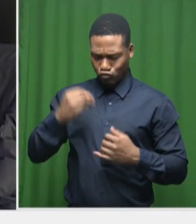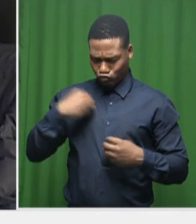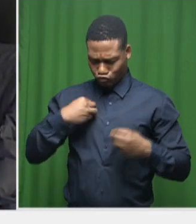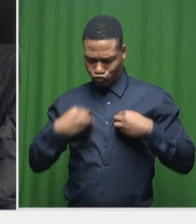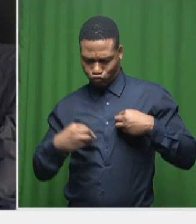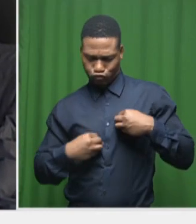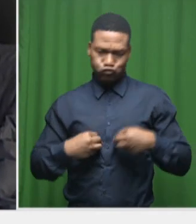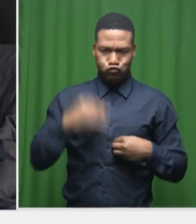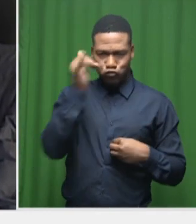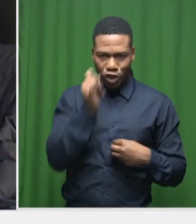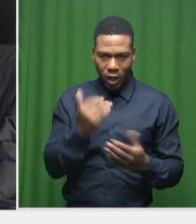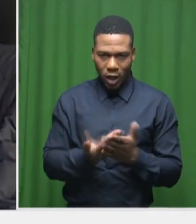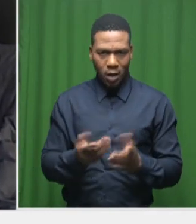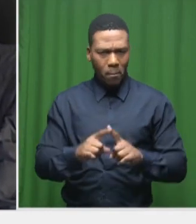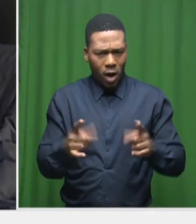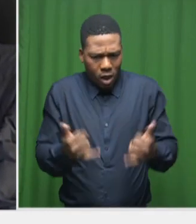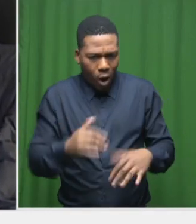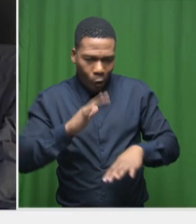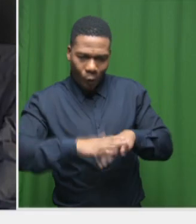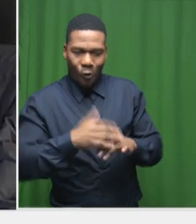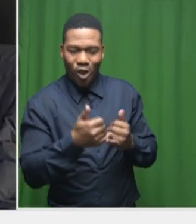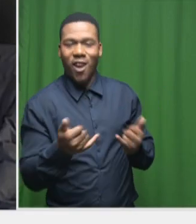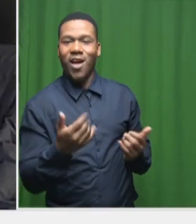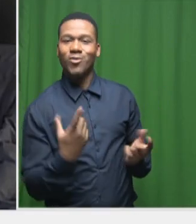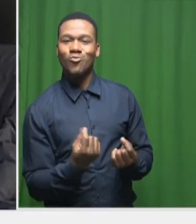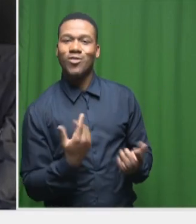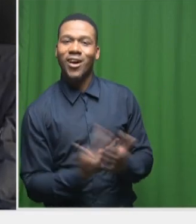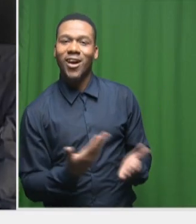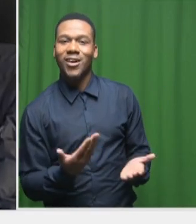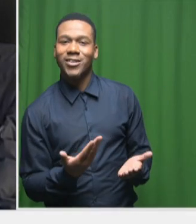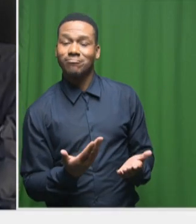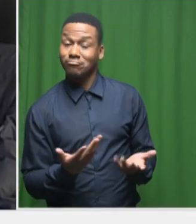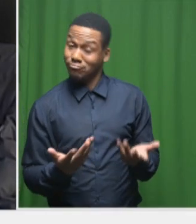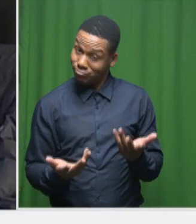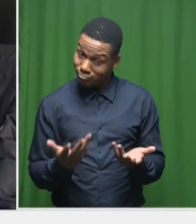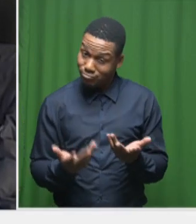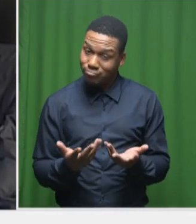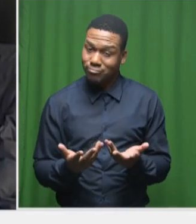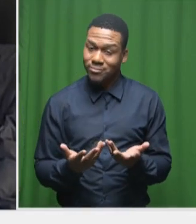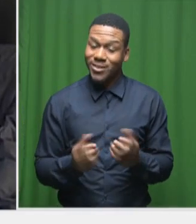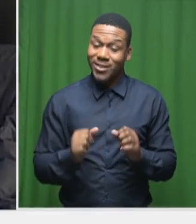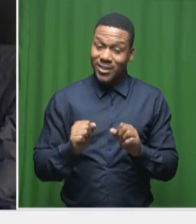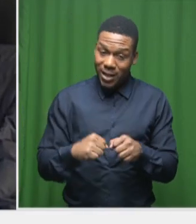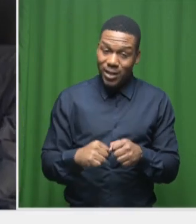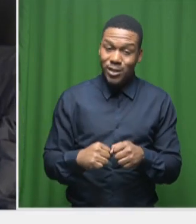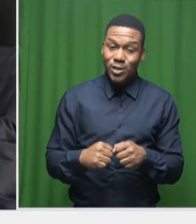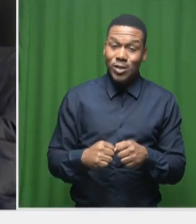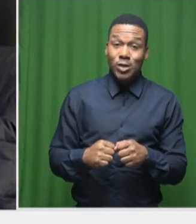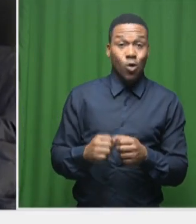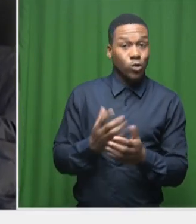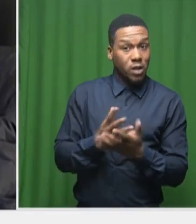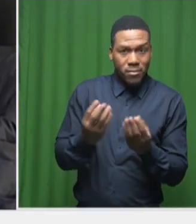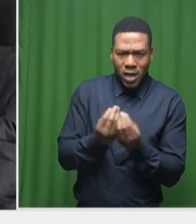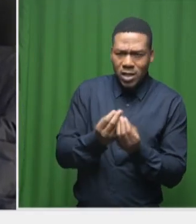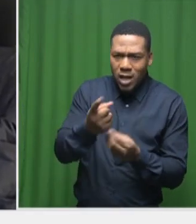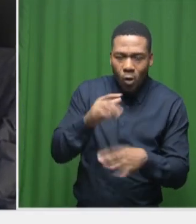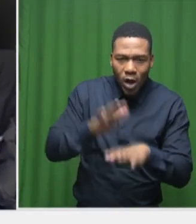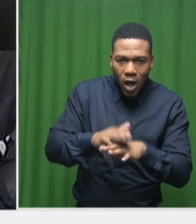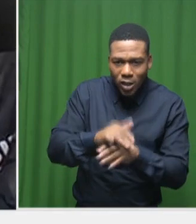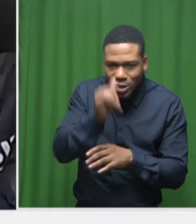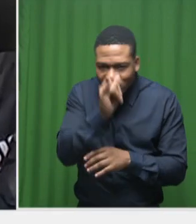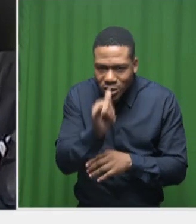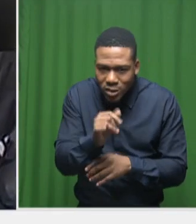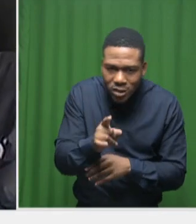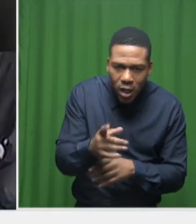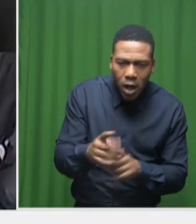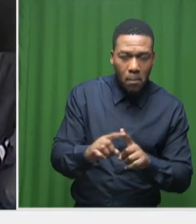You can also, you know, these wearables have become something that are extraordinary, that can detect health issues straight away. I'm not sure if mine is the